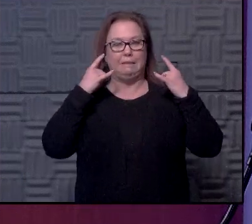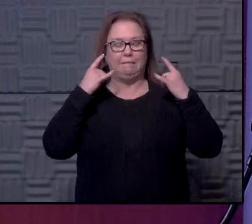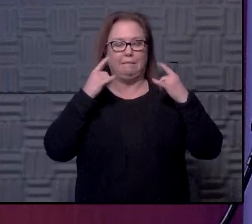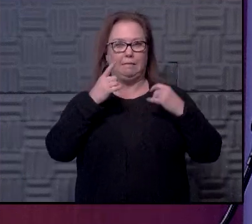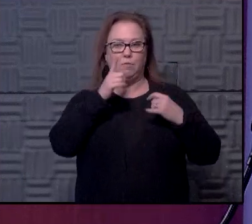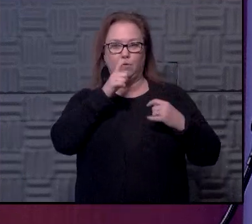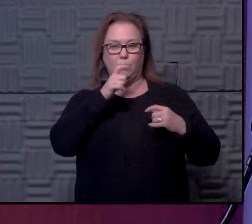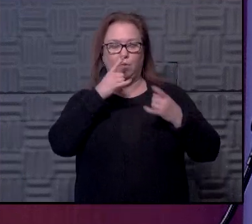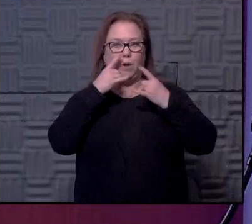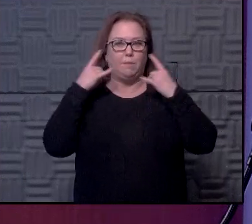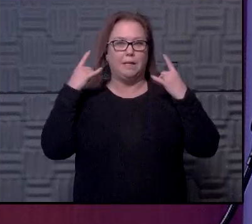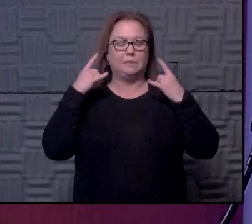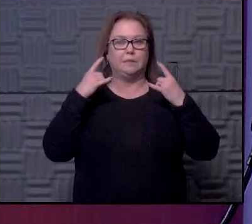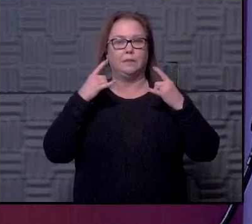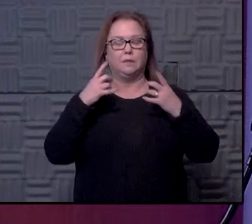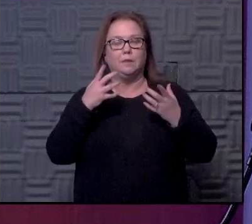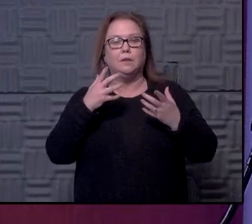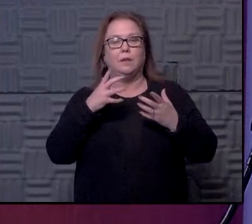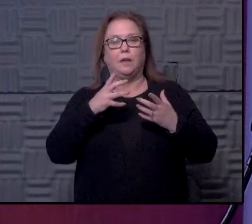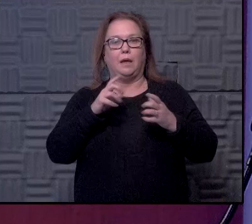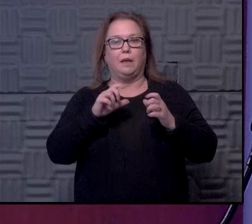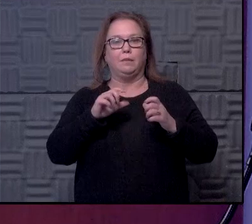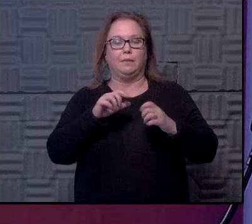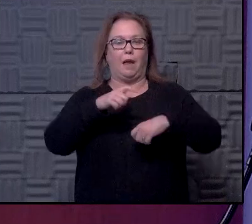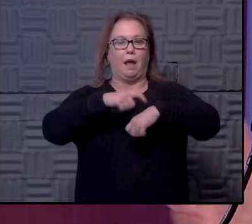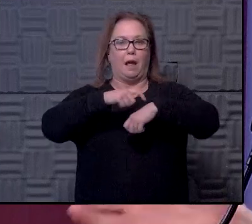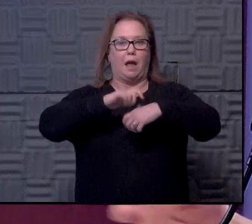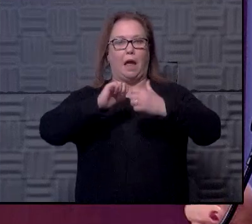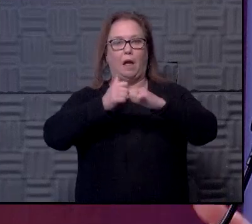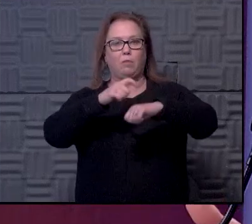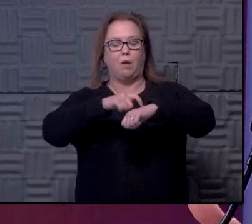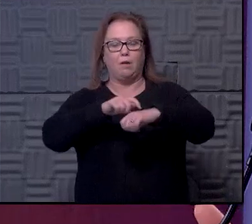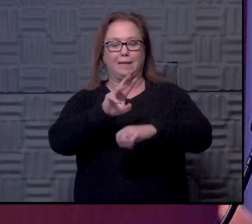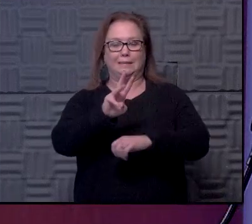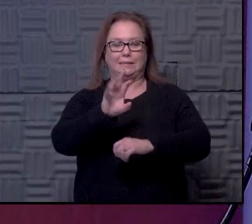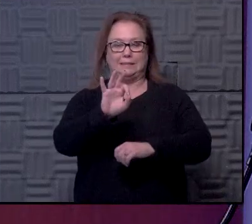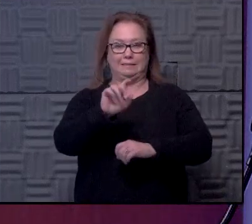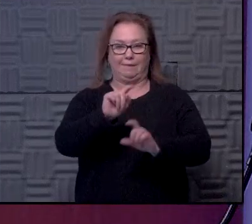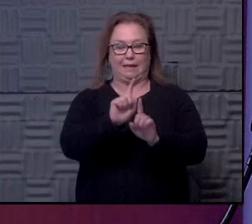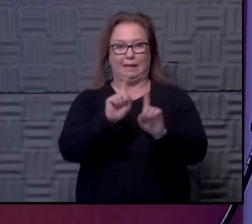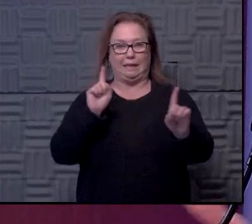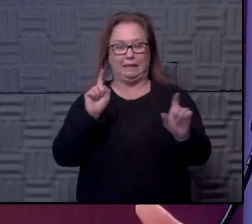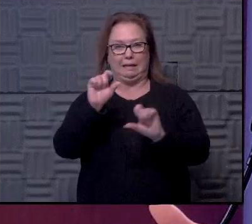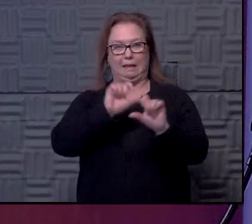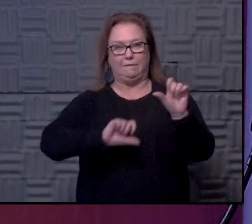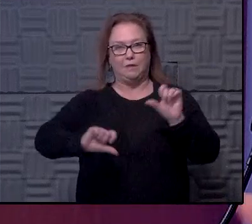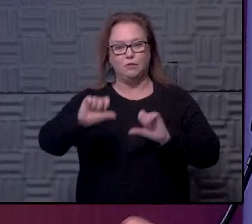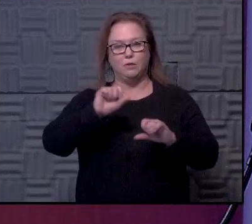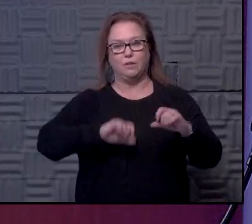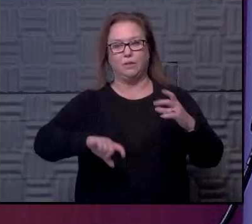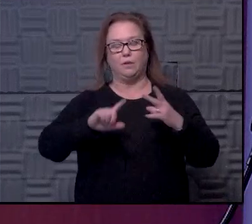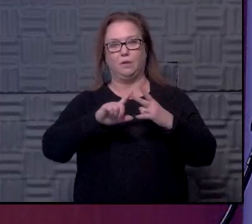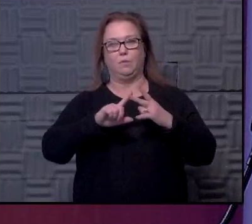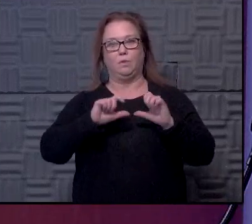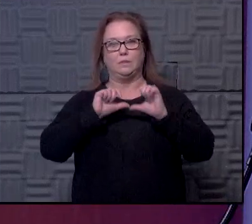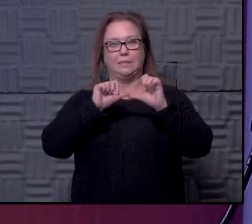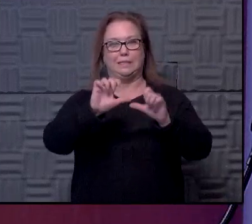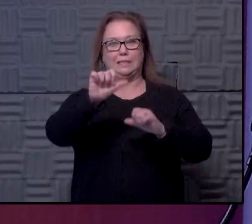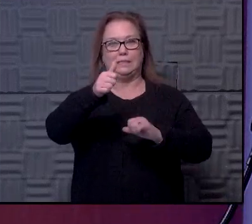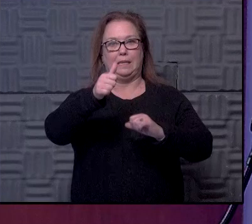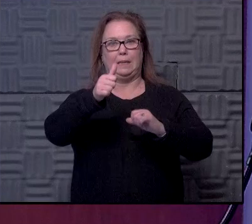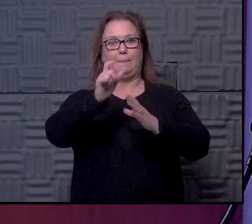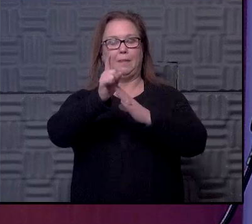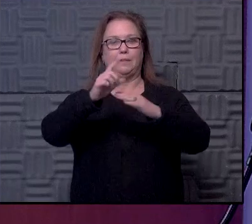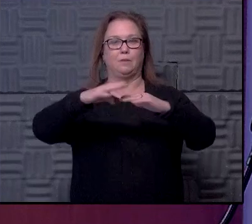behaviors, what kind of contact, and what was the duration of that contact. So were you within 6 feet of another person? Was the duration 10 minutes